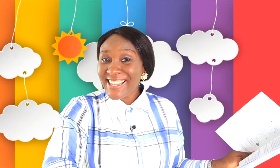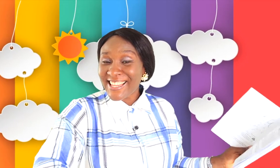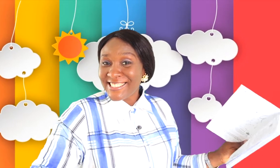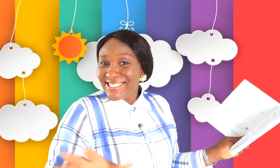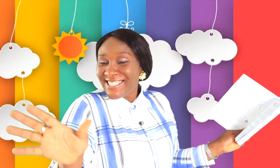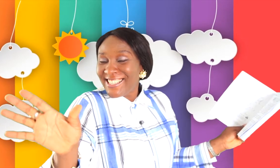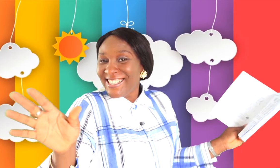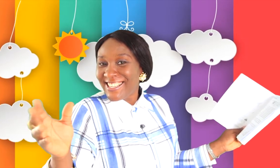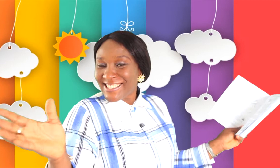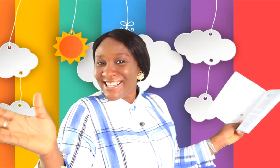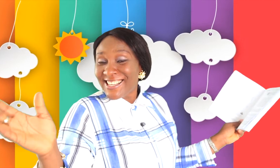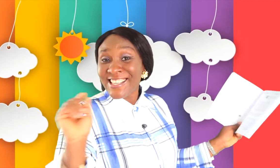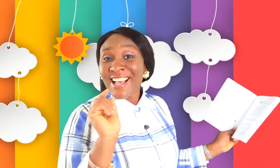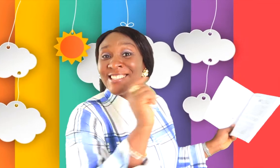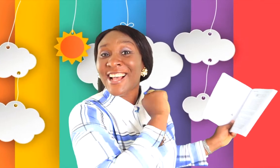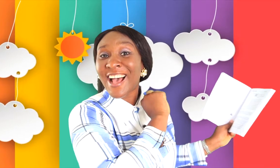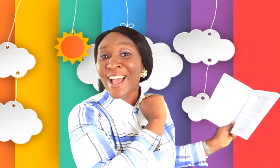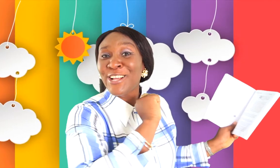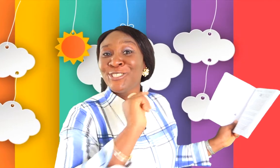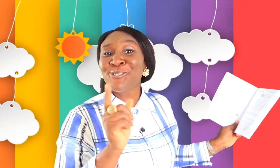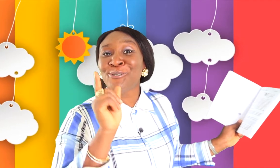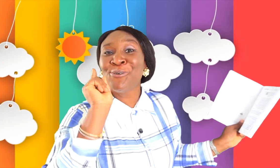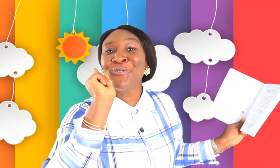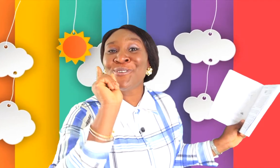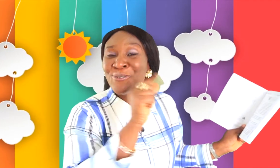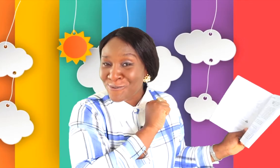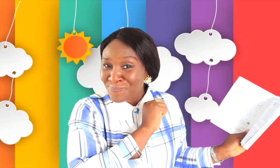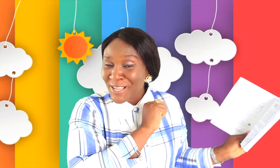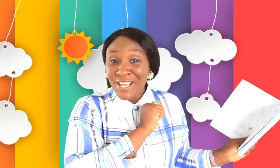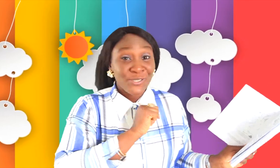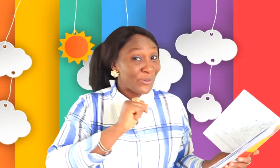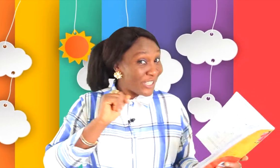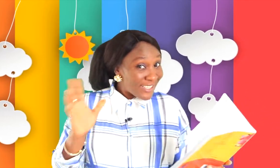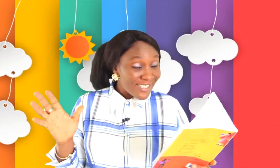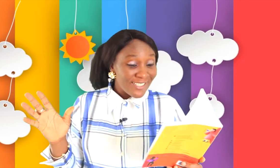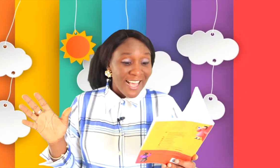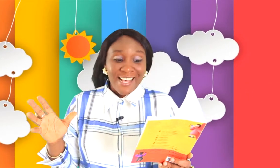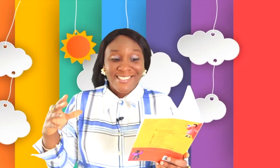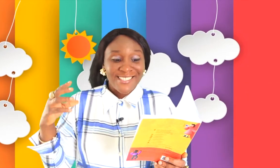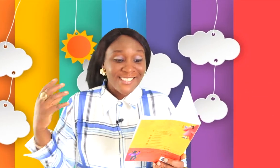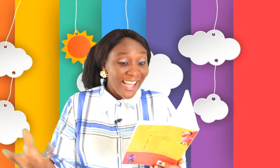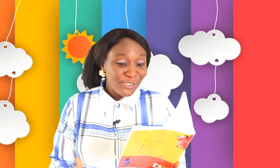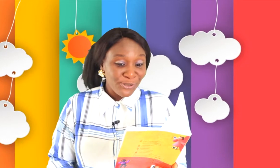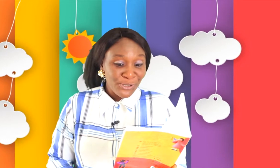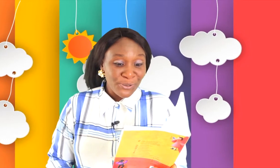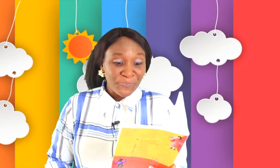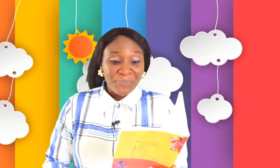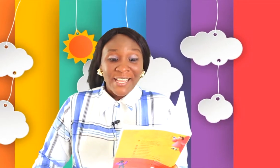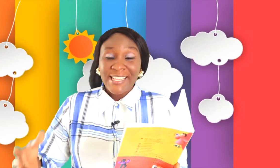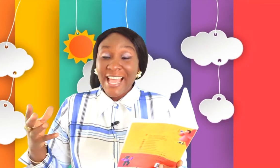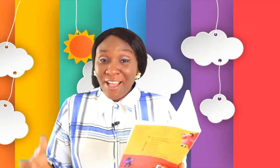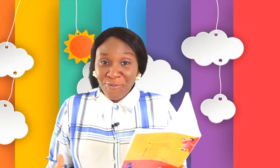Shine and let Jesus shine through you. So Jesus has to shine through